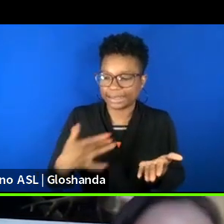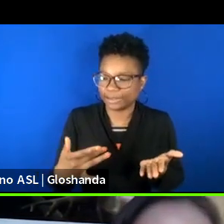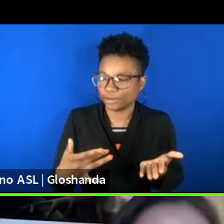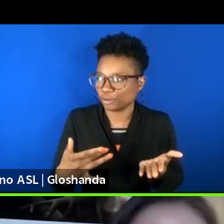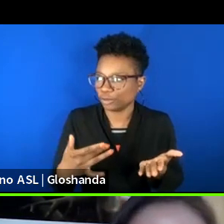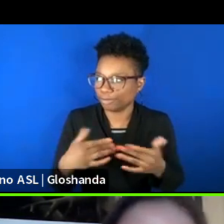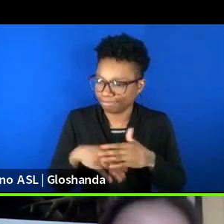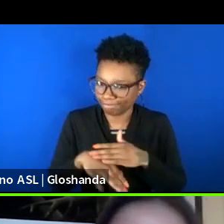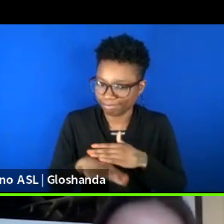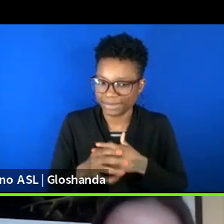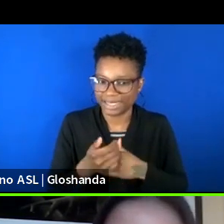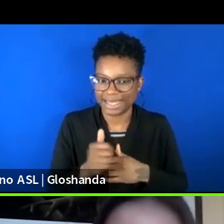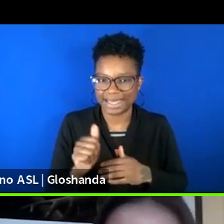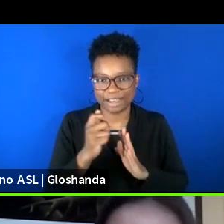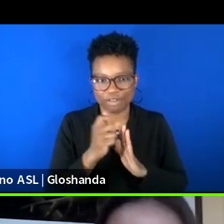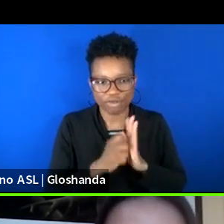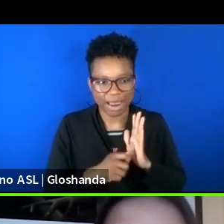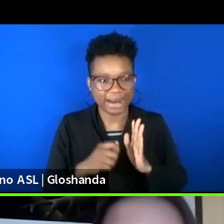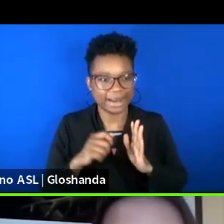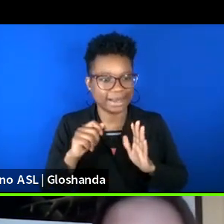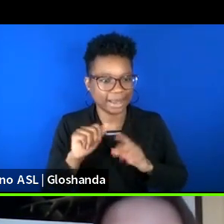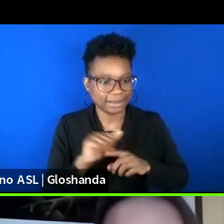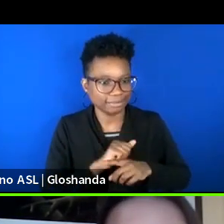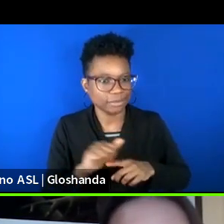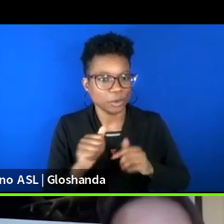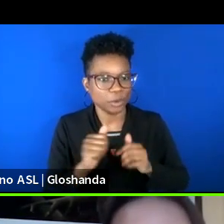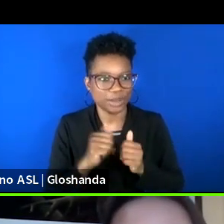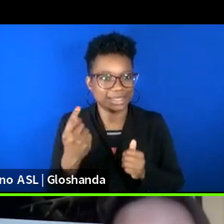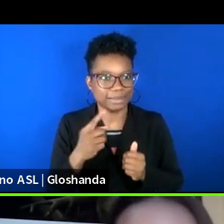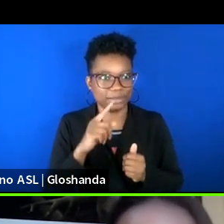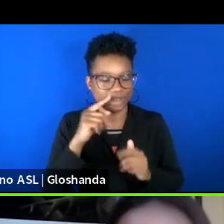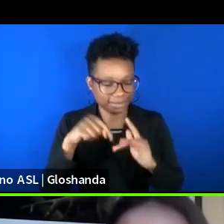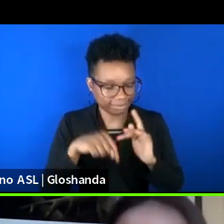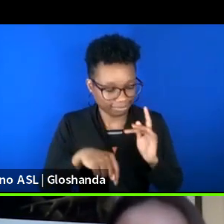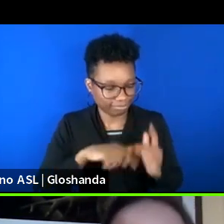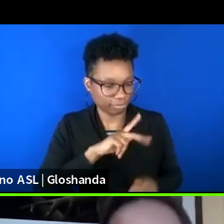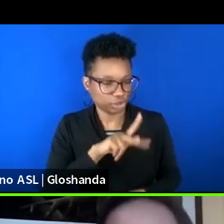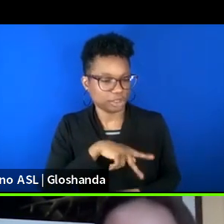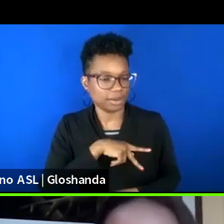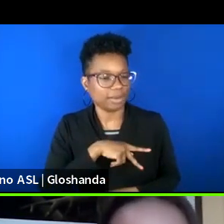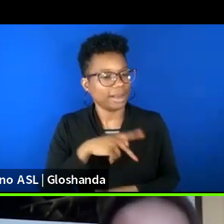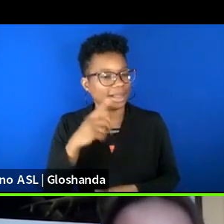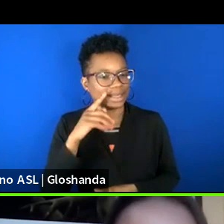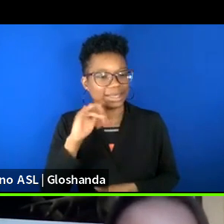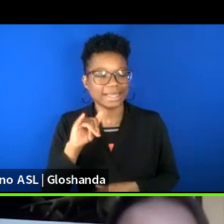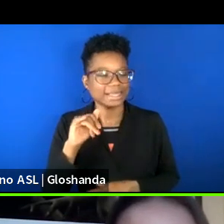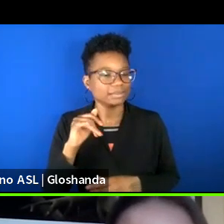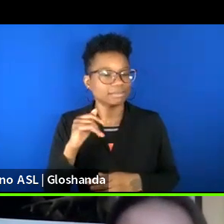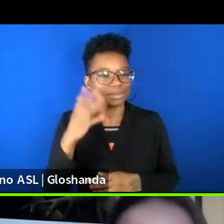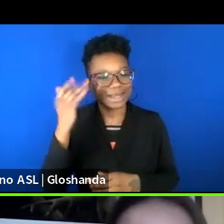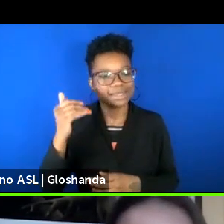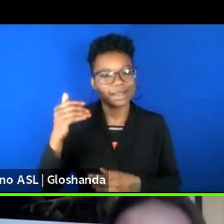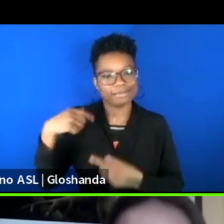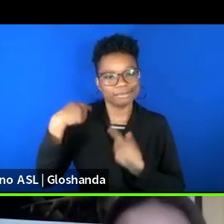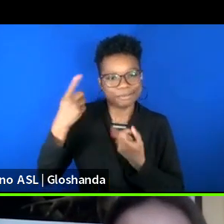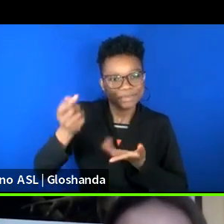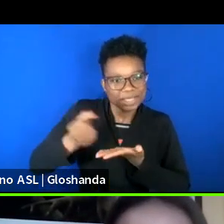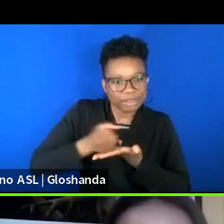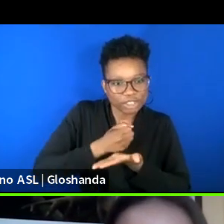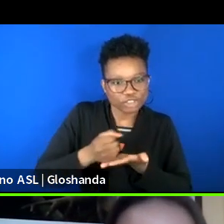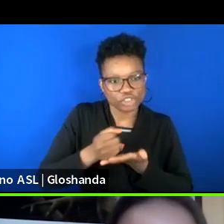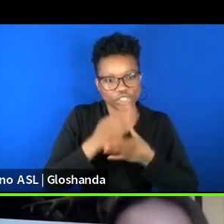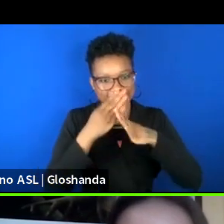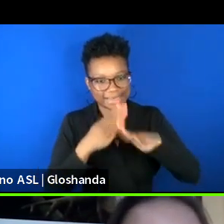writing exercise with something very deeply personal. And I think it stems from the fact of just erasure and silence within my own personal